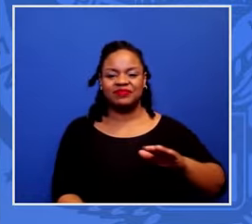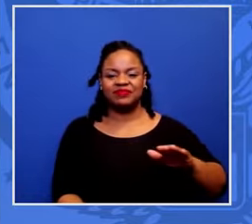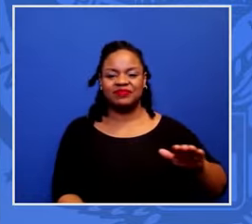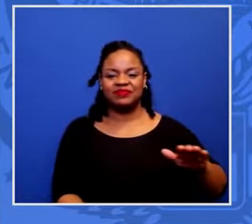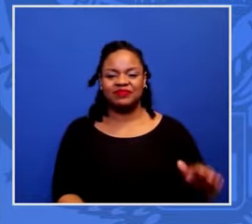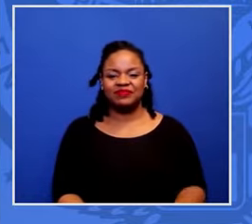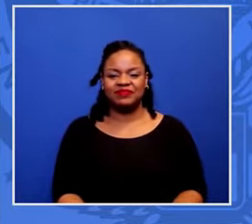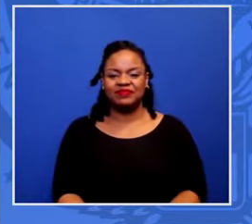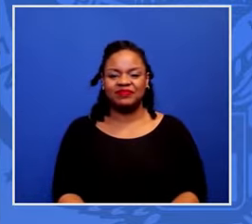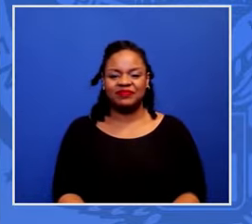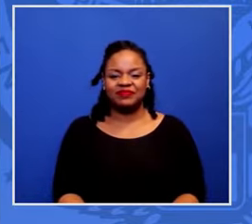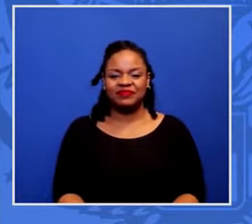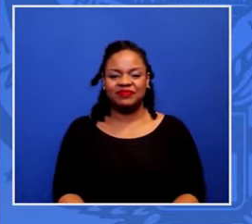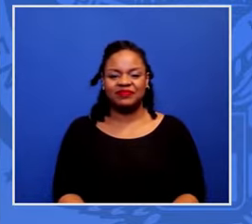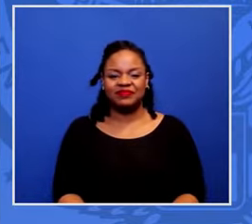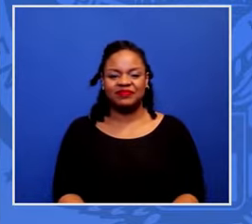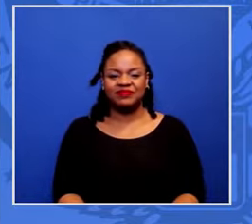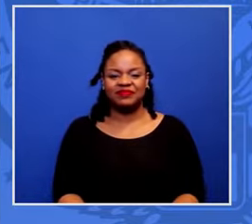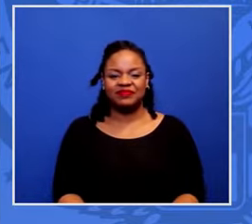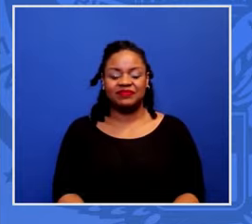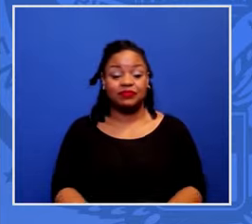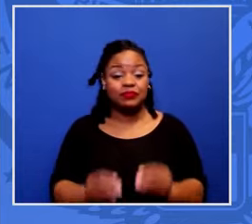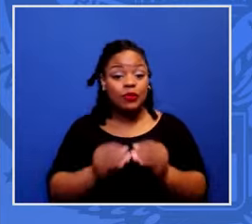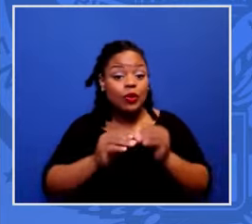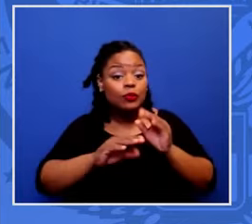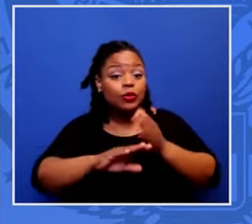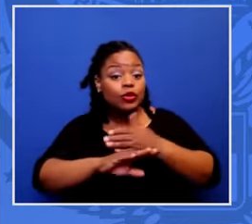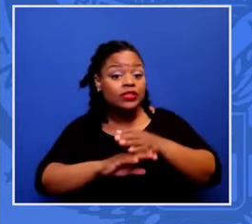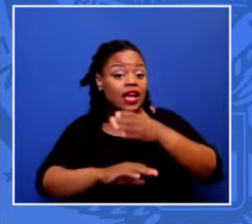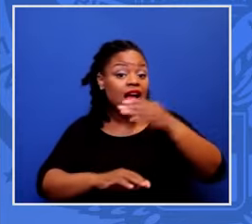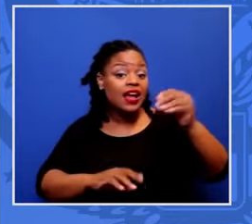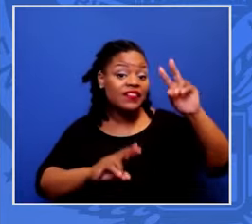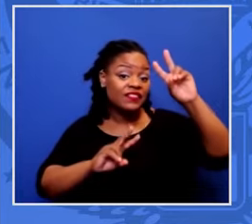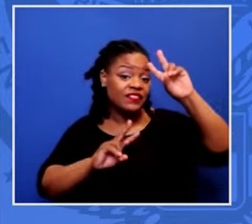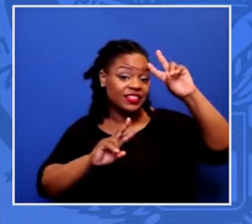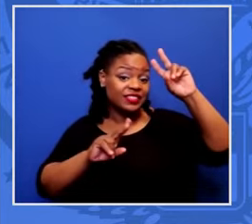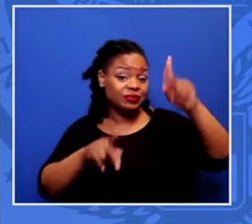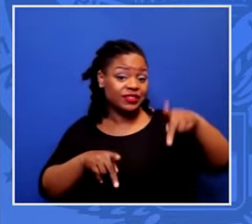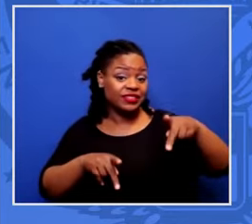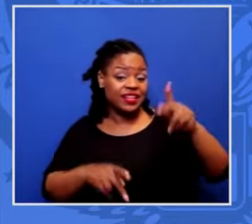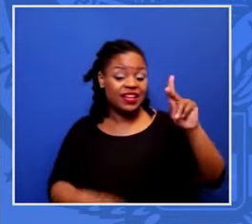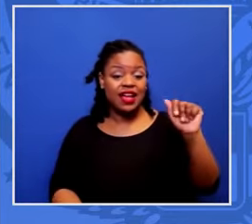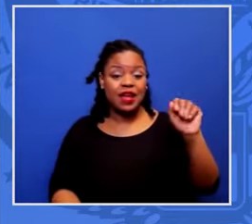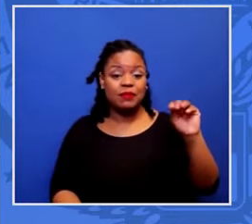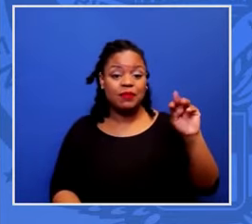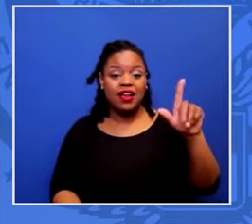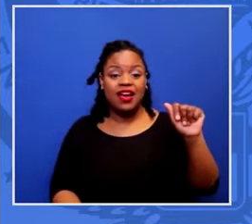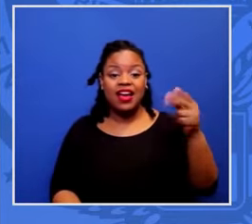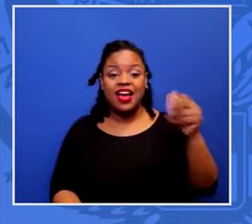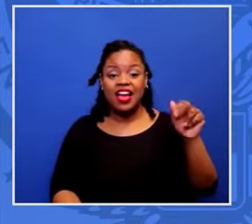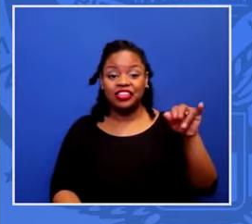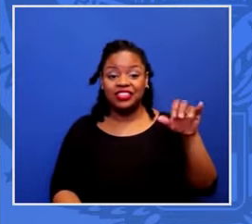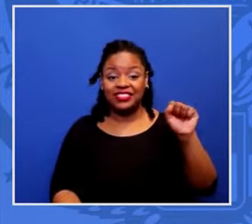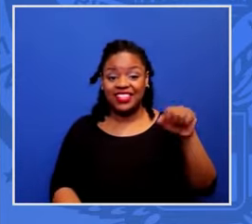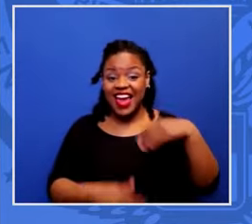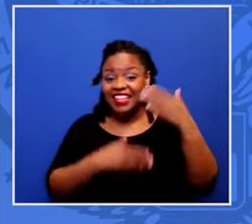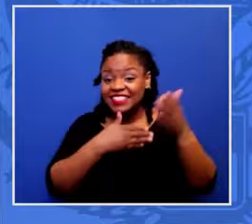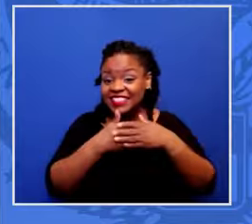More music, plus the Vice President, Kamala Harris, next on Celebrating